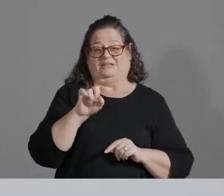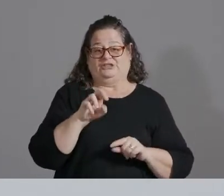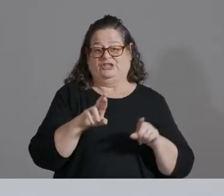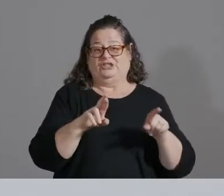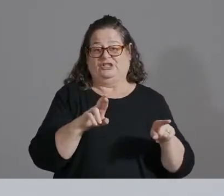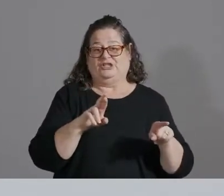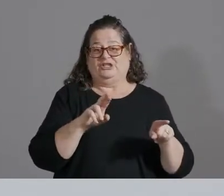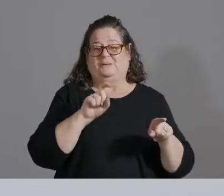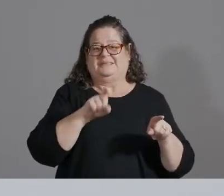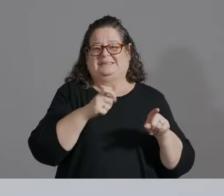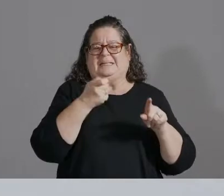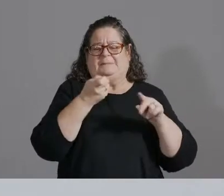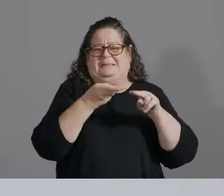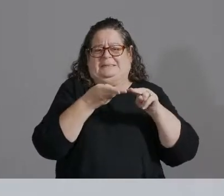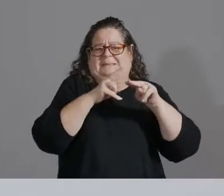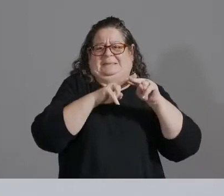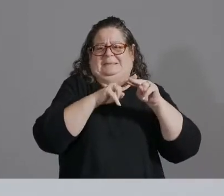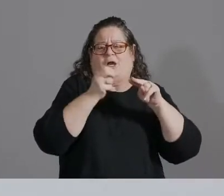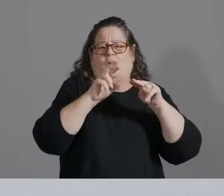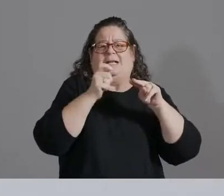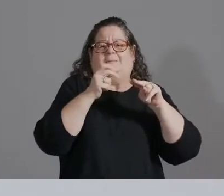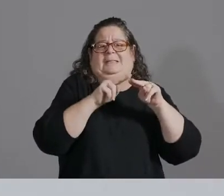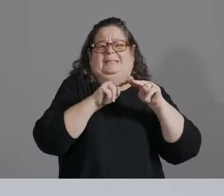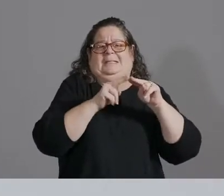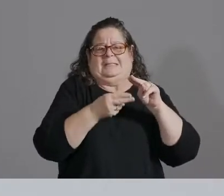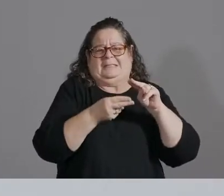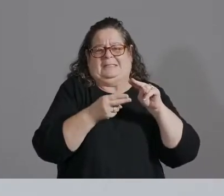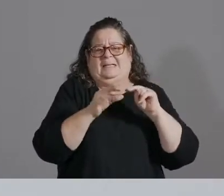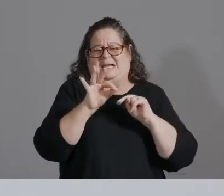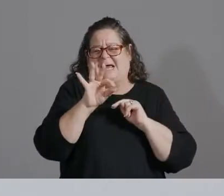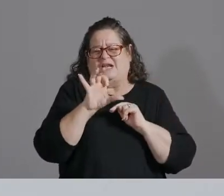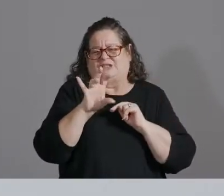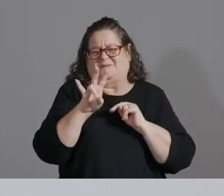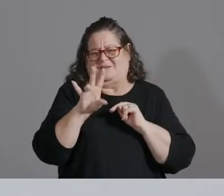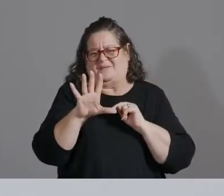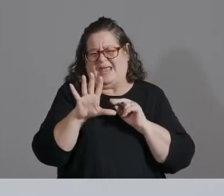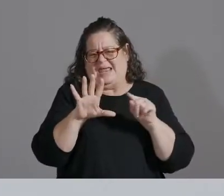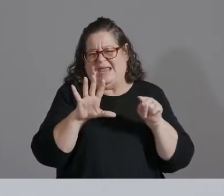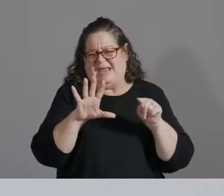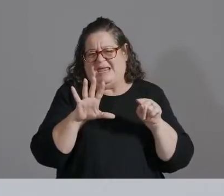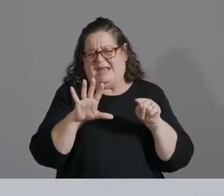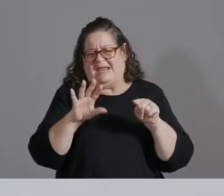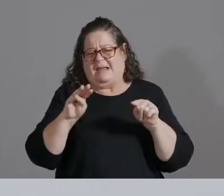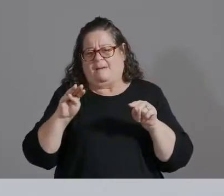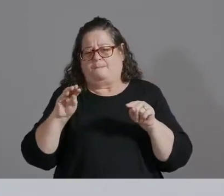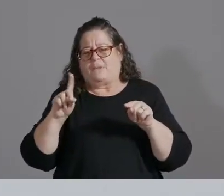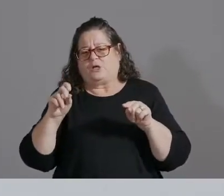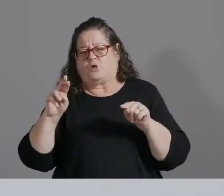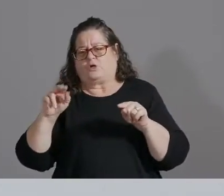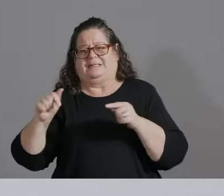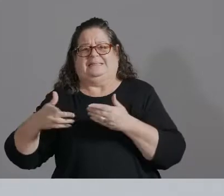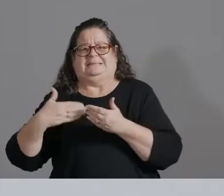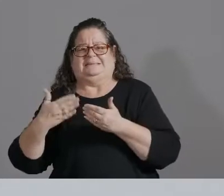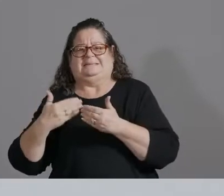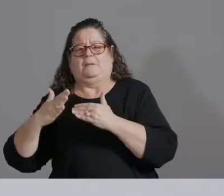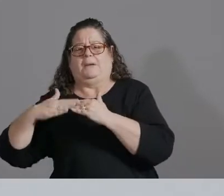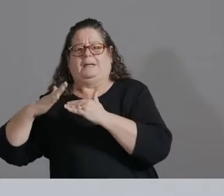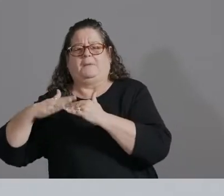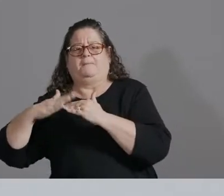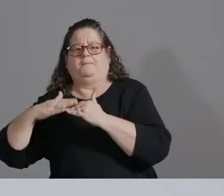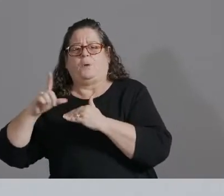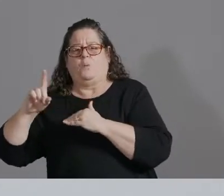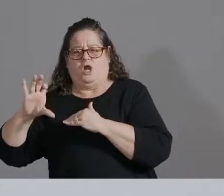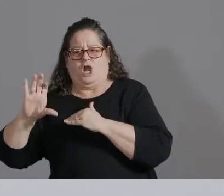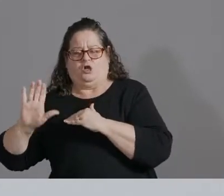that 975. Or we have to, for Moderna, it's easier because it's minimum doses of 100.